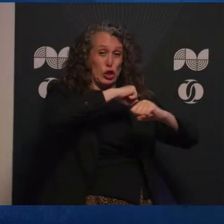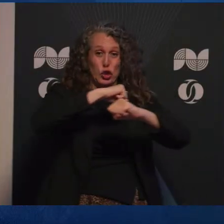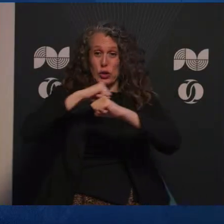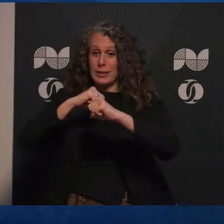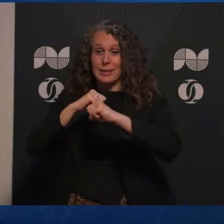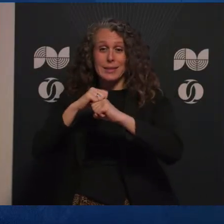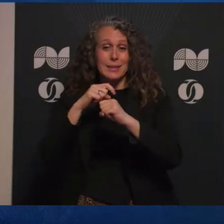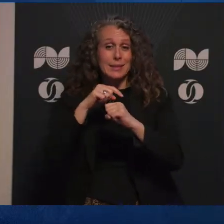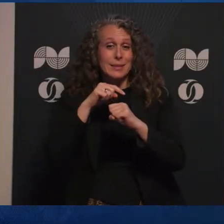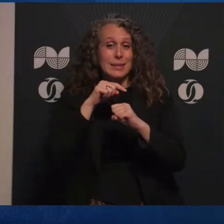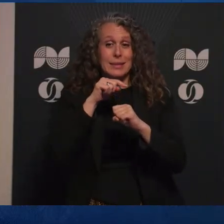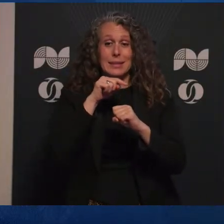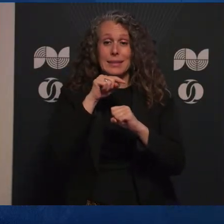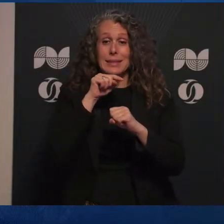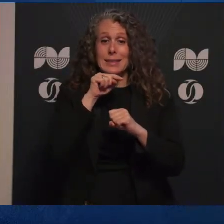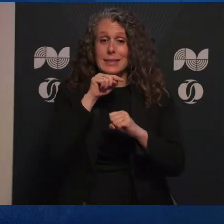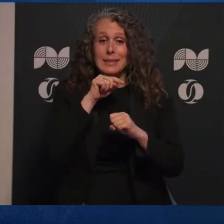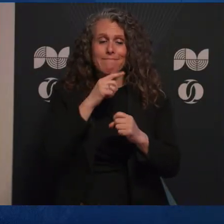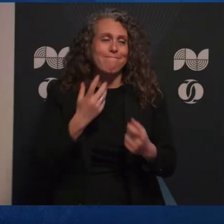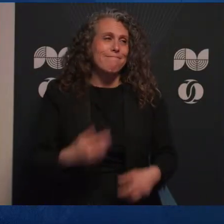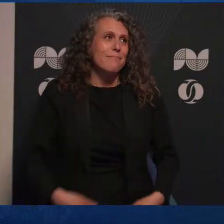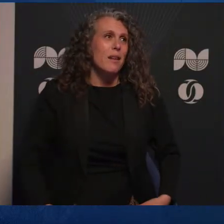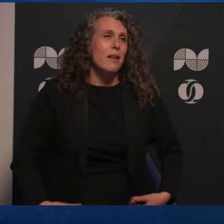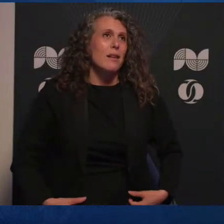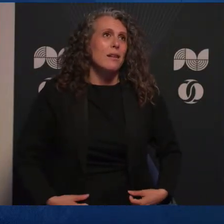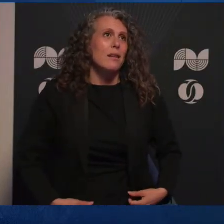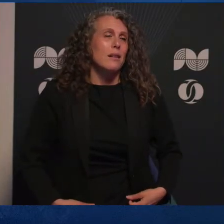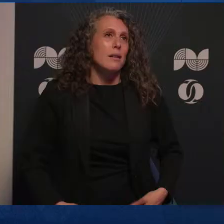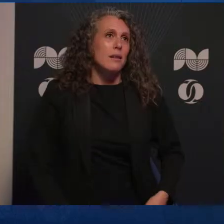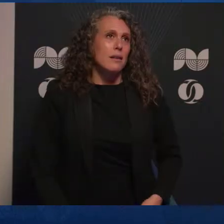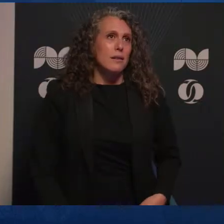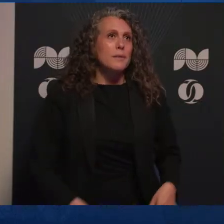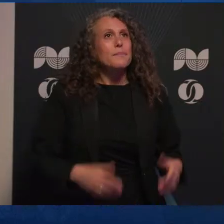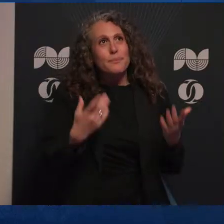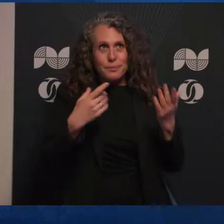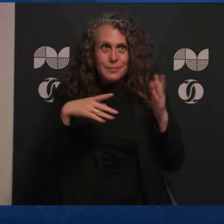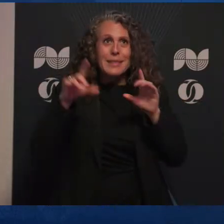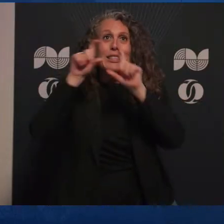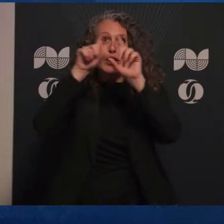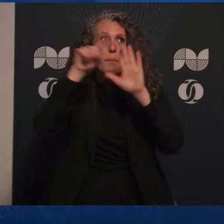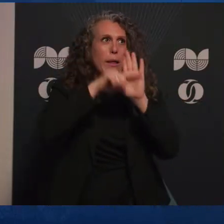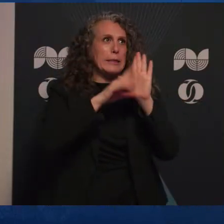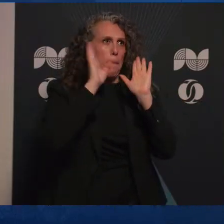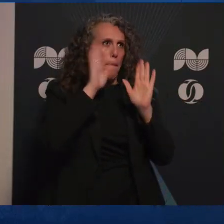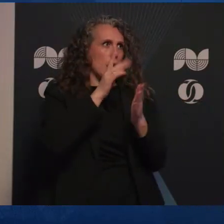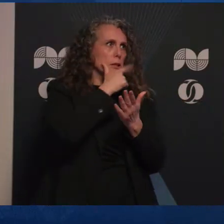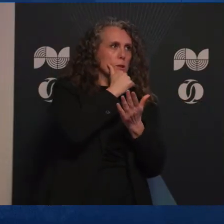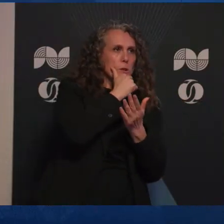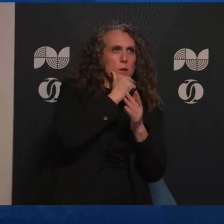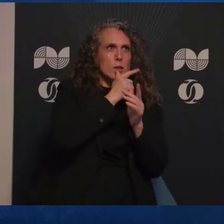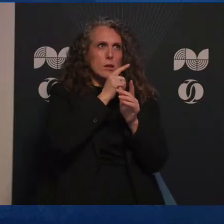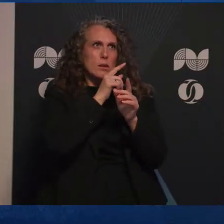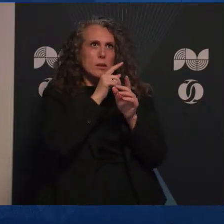is inherently requires, of course, industrial policy to be discriminatory. So for the most part, many of